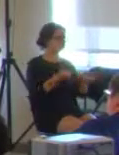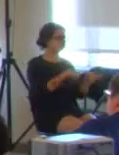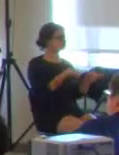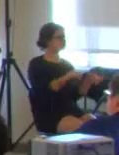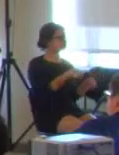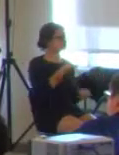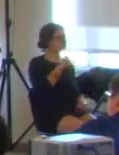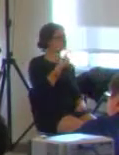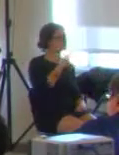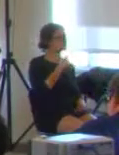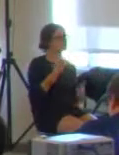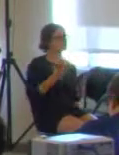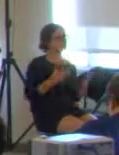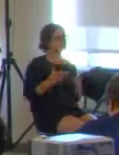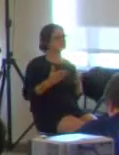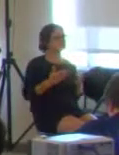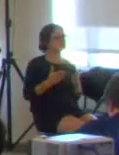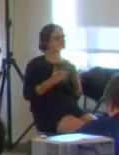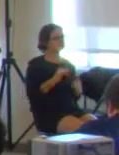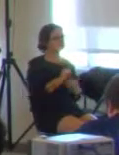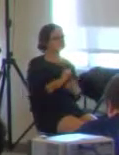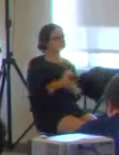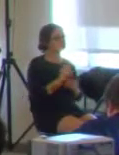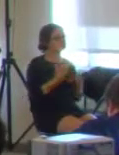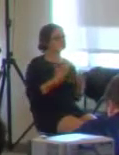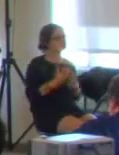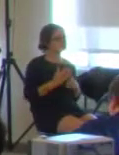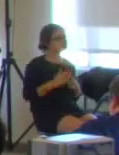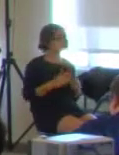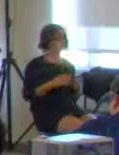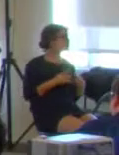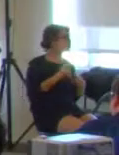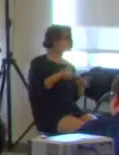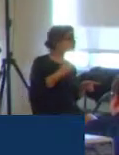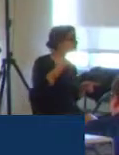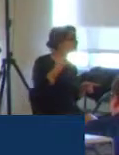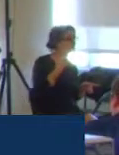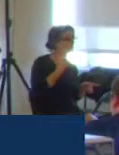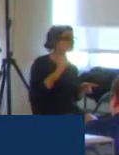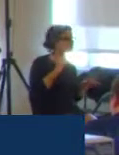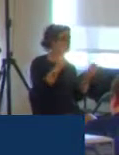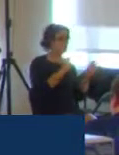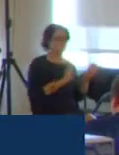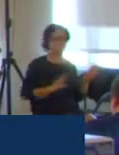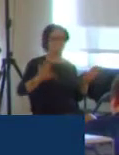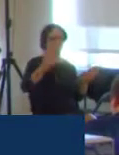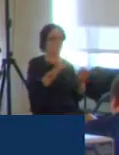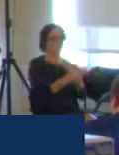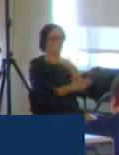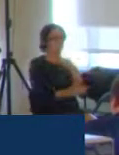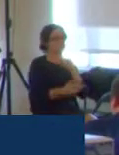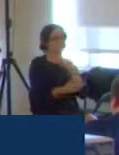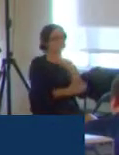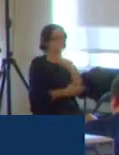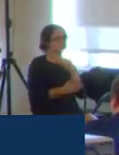pretty consistent around the nation as well. Not only is this probably a top need that's